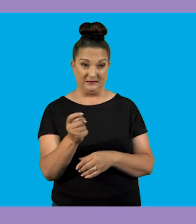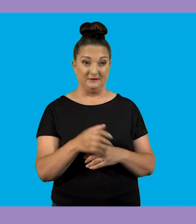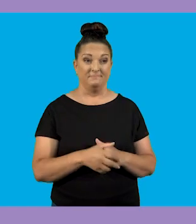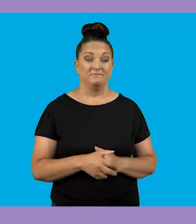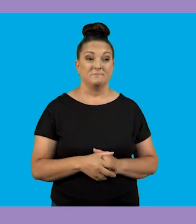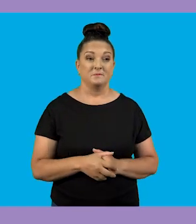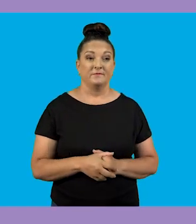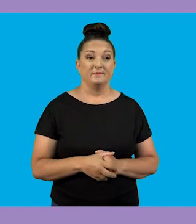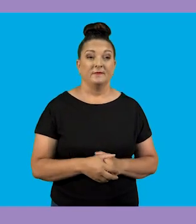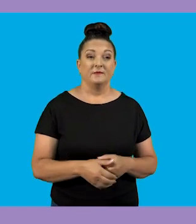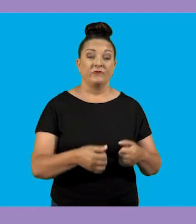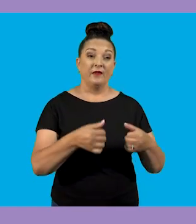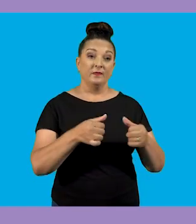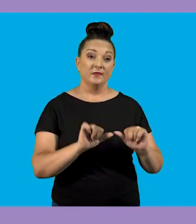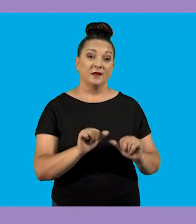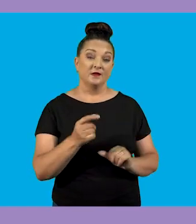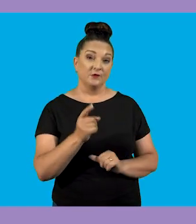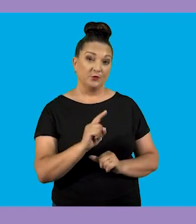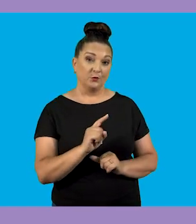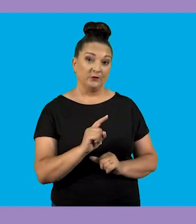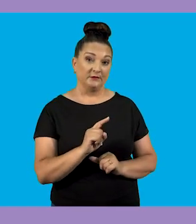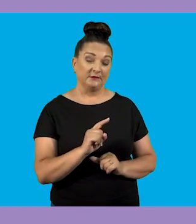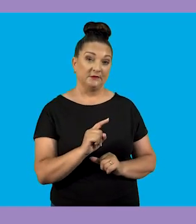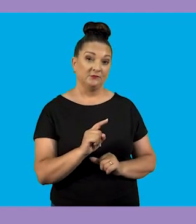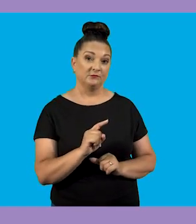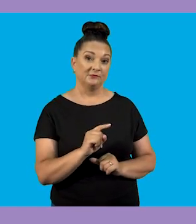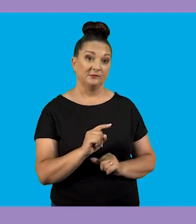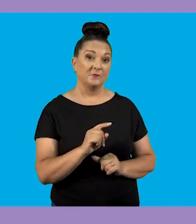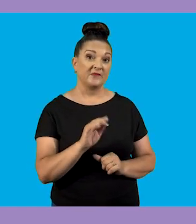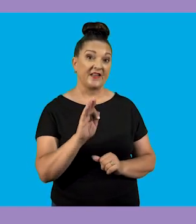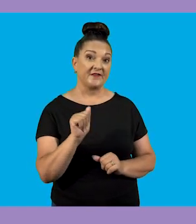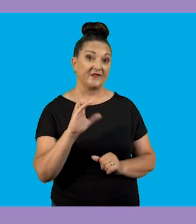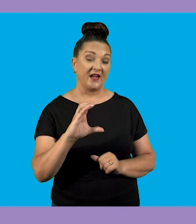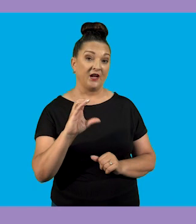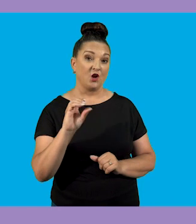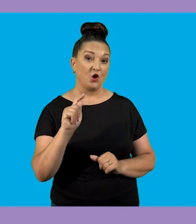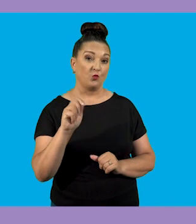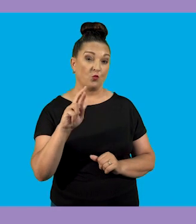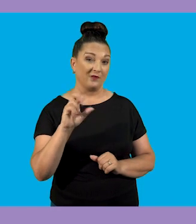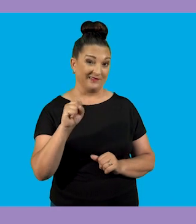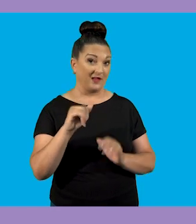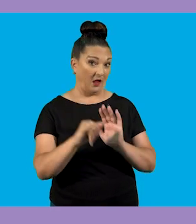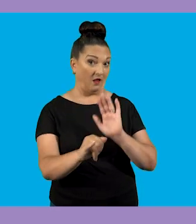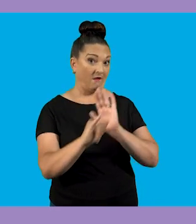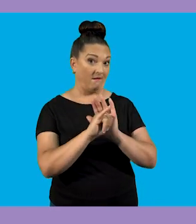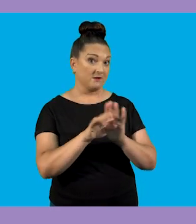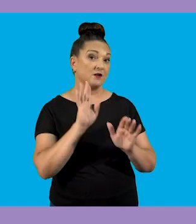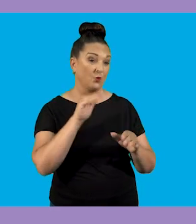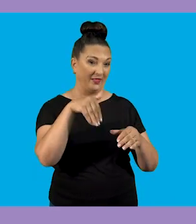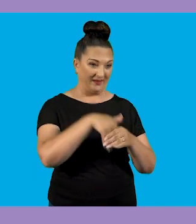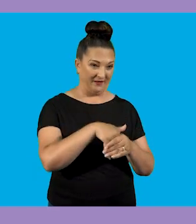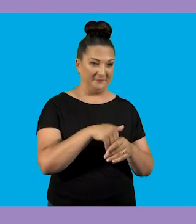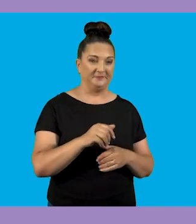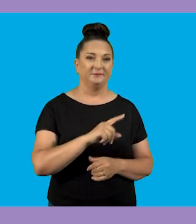the first term, and then each of the identified factors as well. So that is going to be now opening two